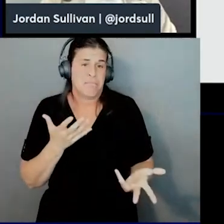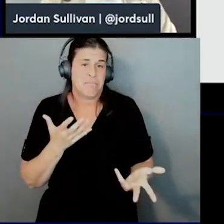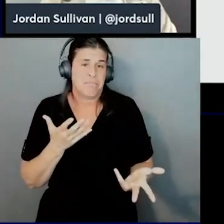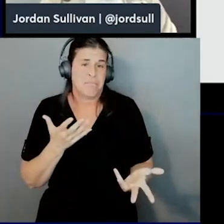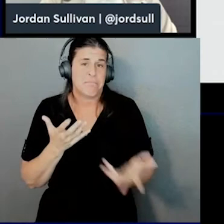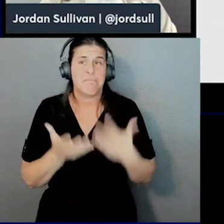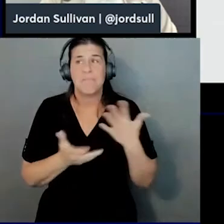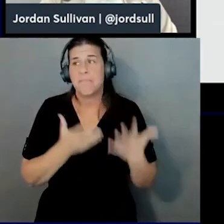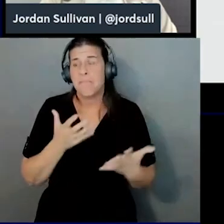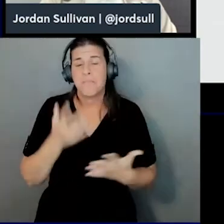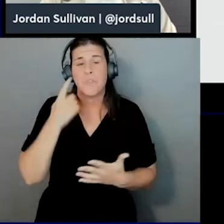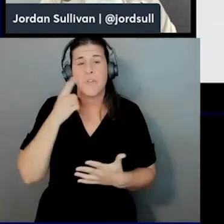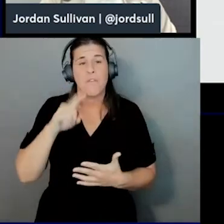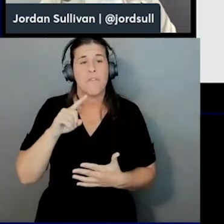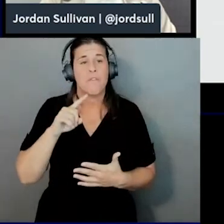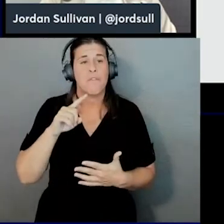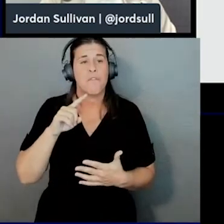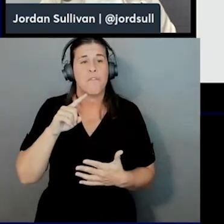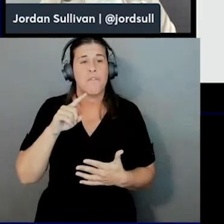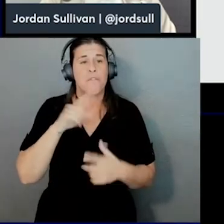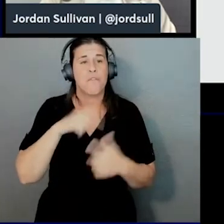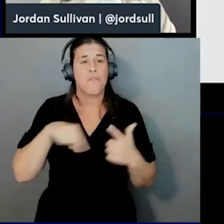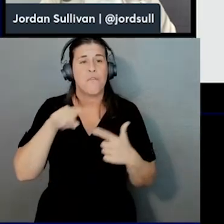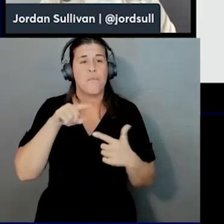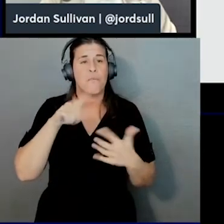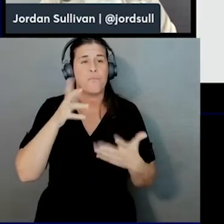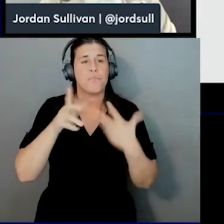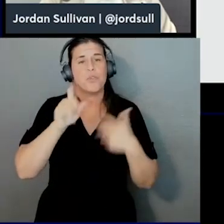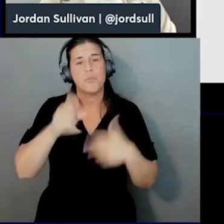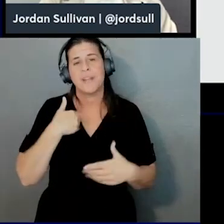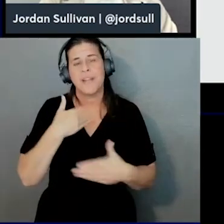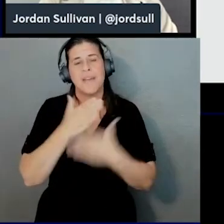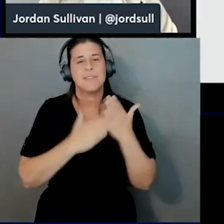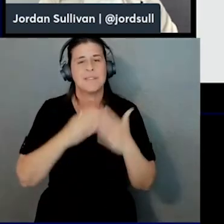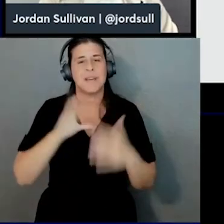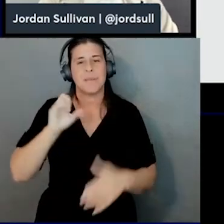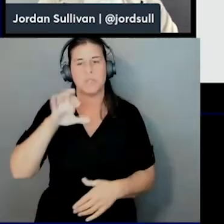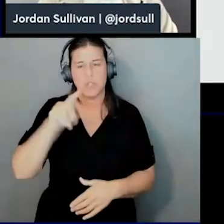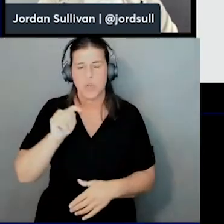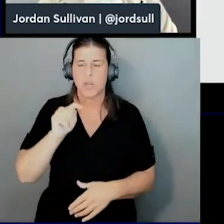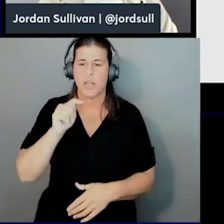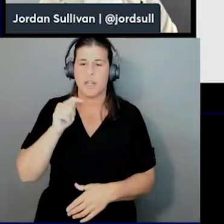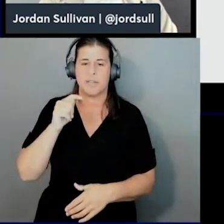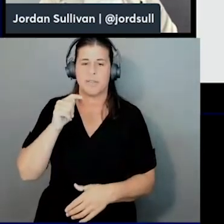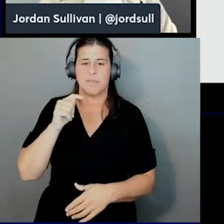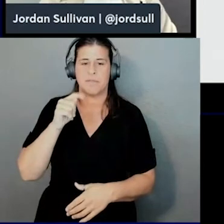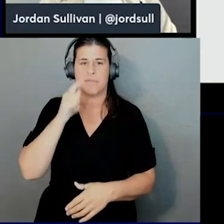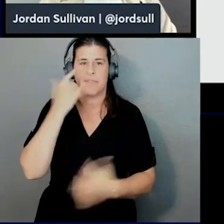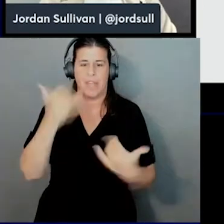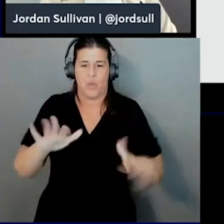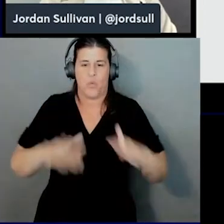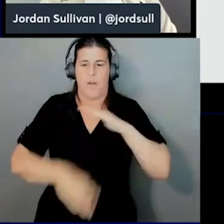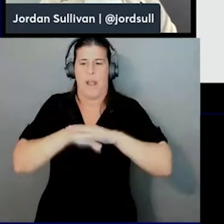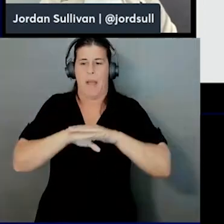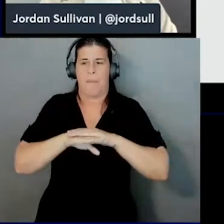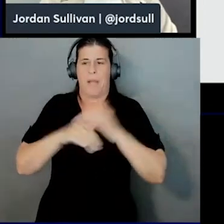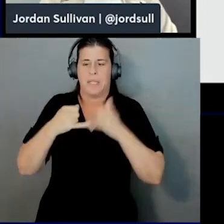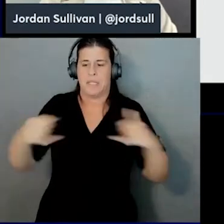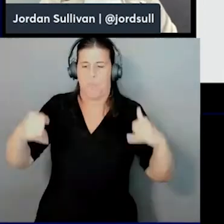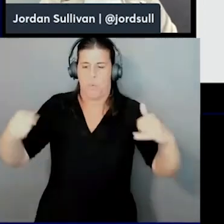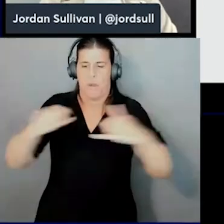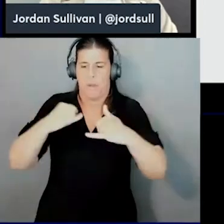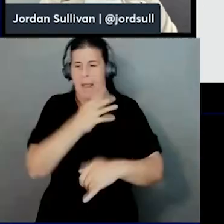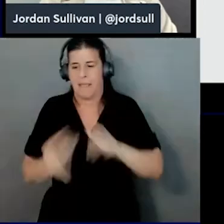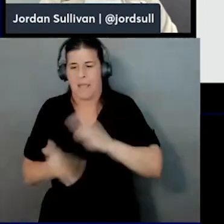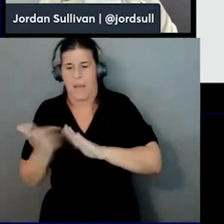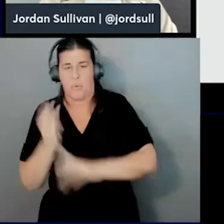for the BQE you need some circuit to optimize parameter of and the operator, right? That